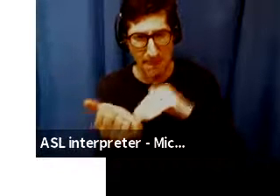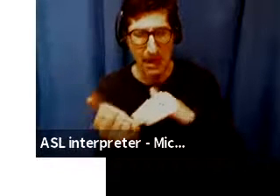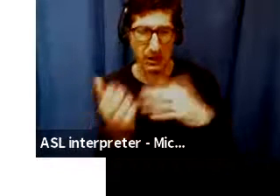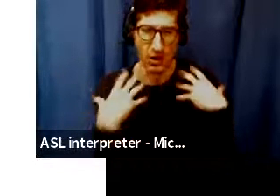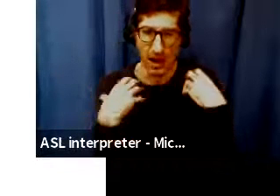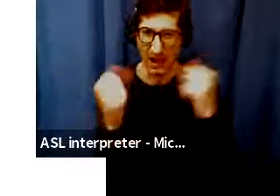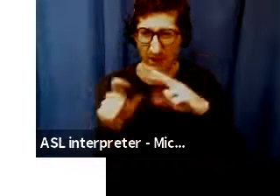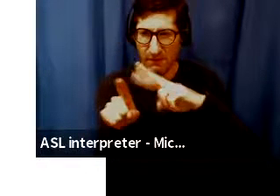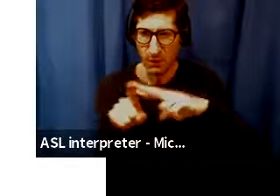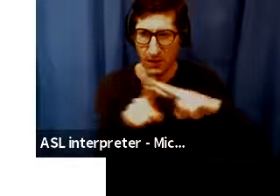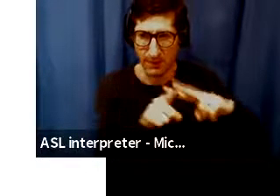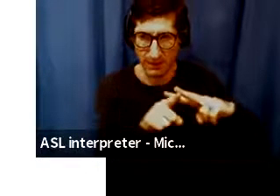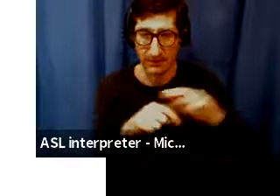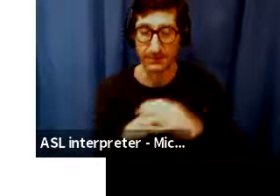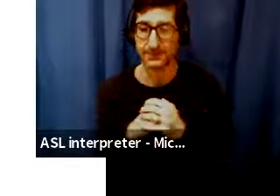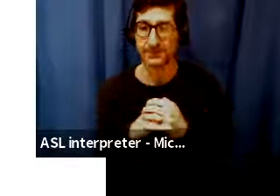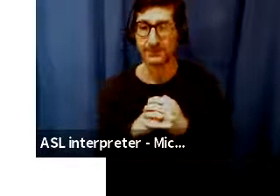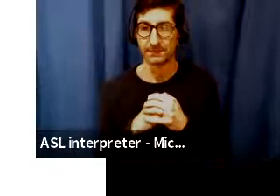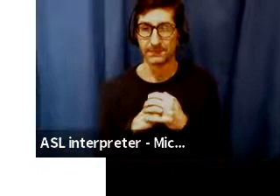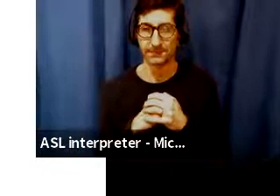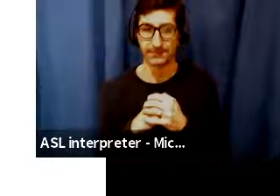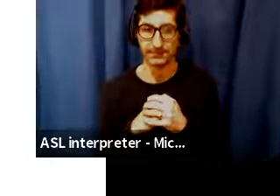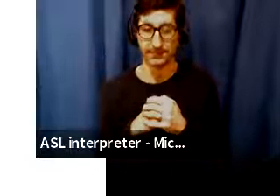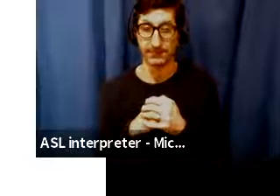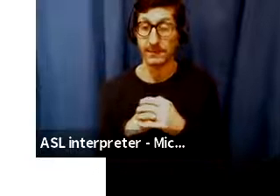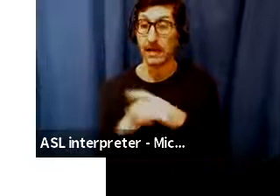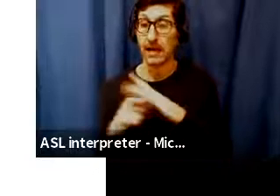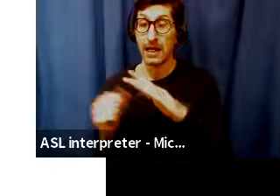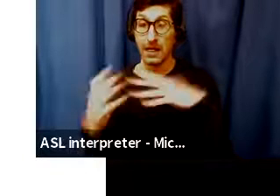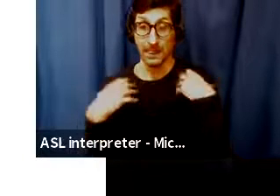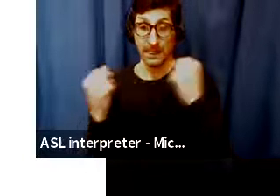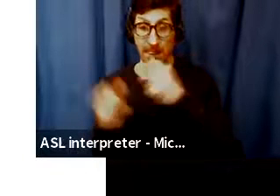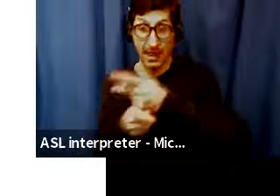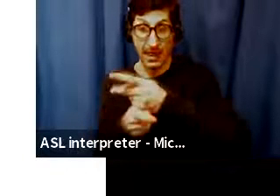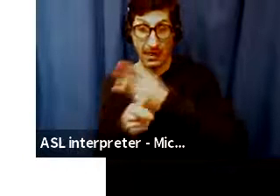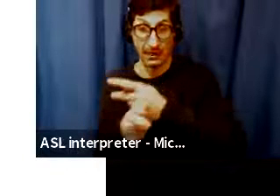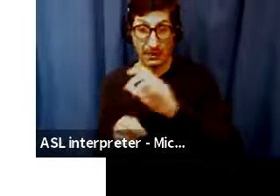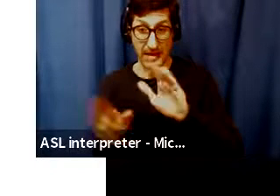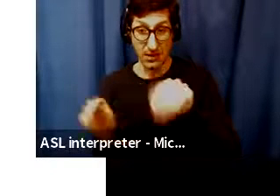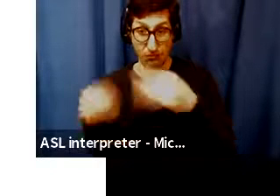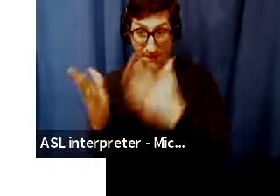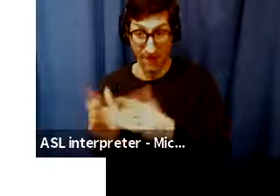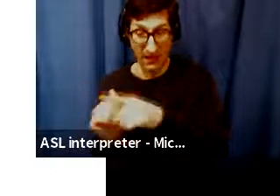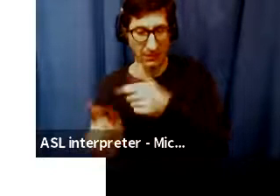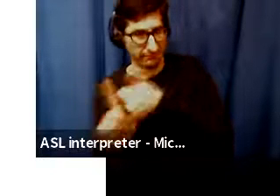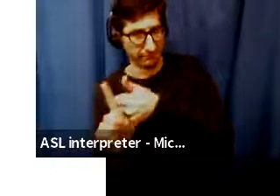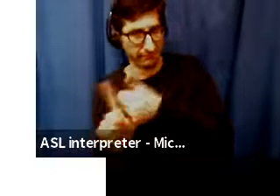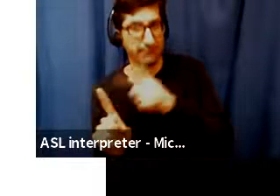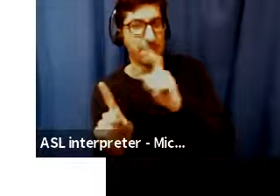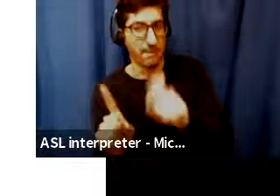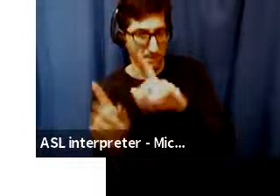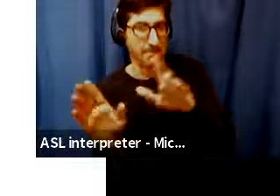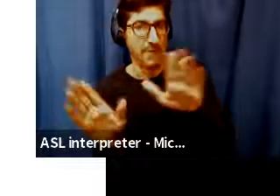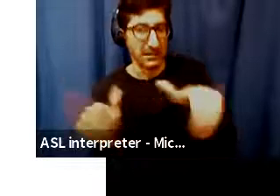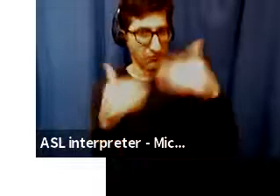The obligation rests with a healthcare provider to provide the auxiliary aid or service. So